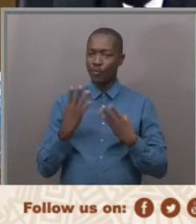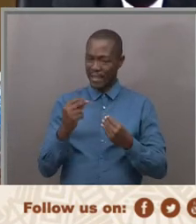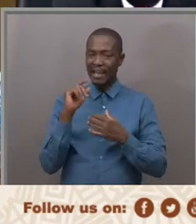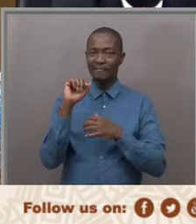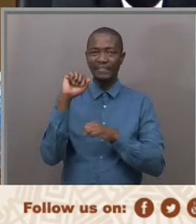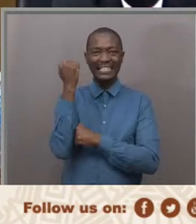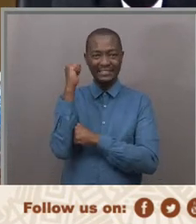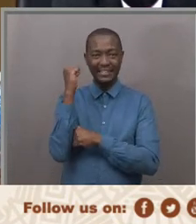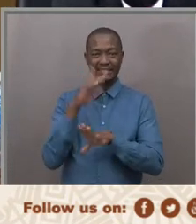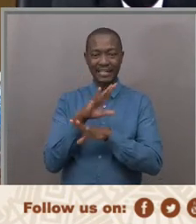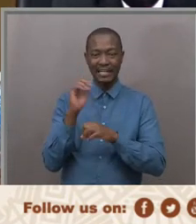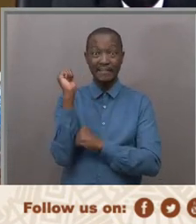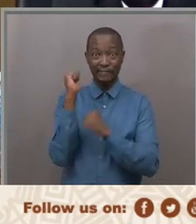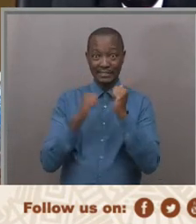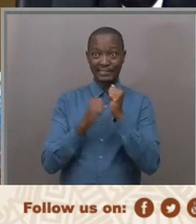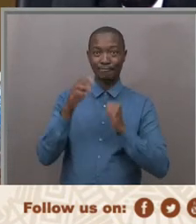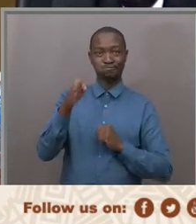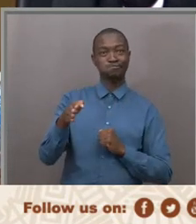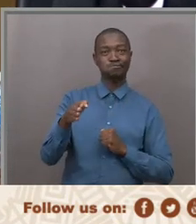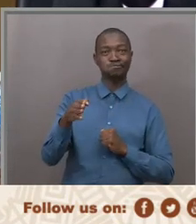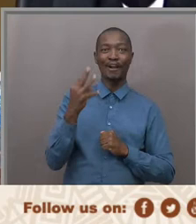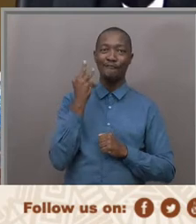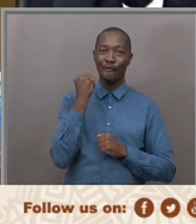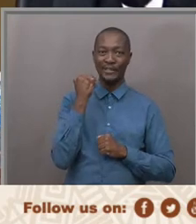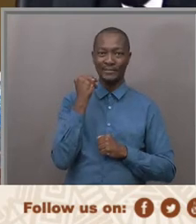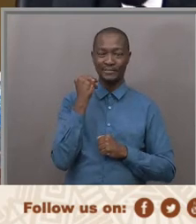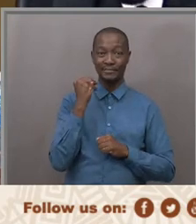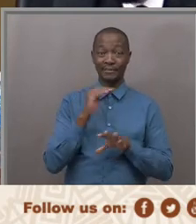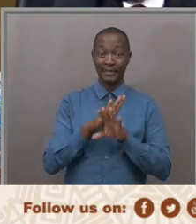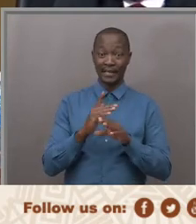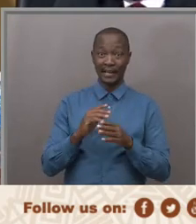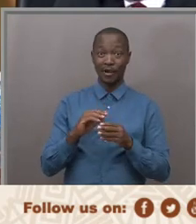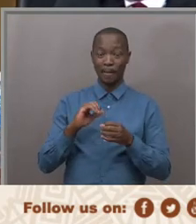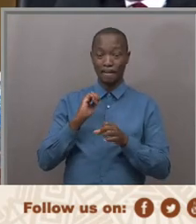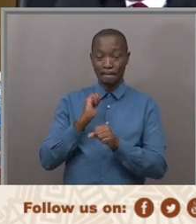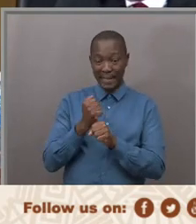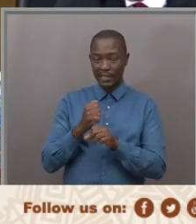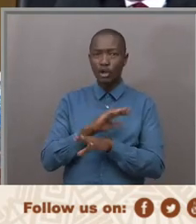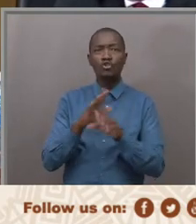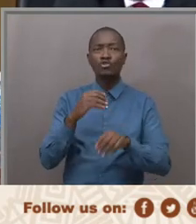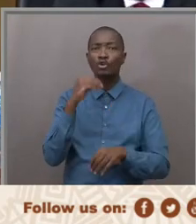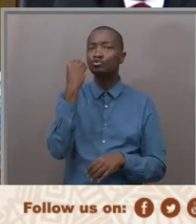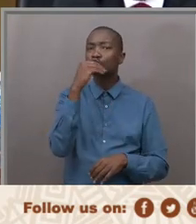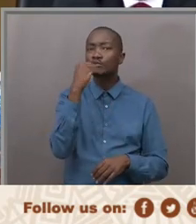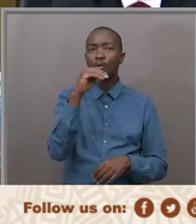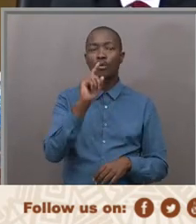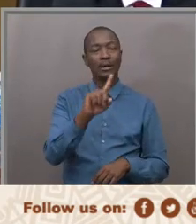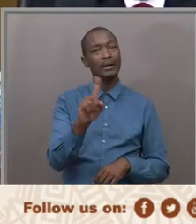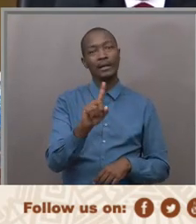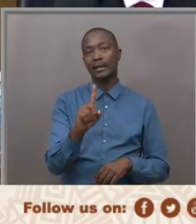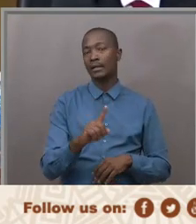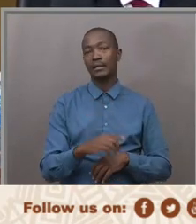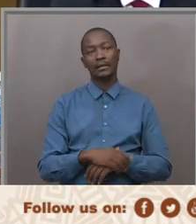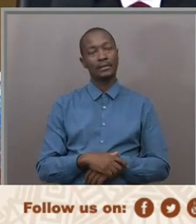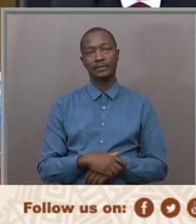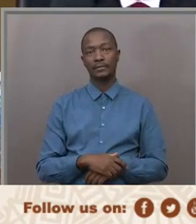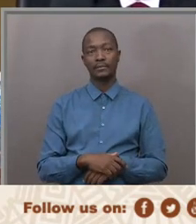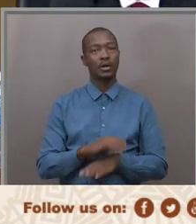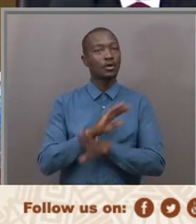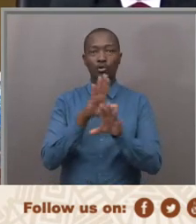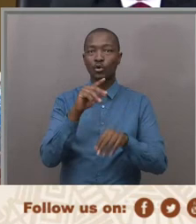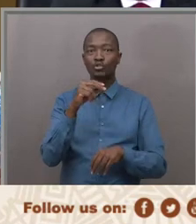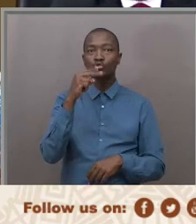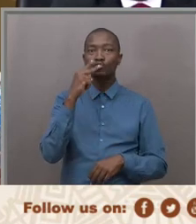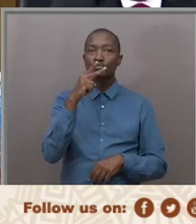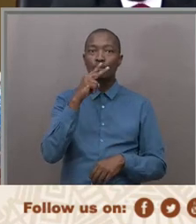infrastructure. So industrial, the processing of cannabis, not to smoke, please. Not to smoke. I